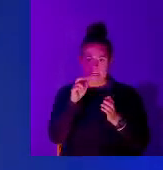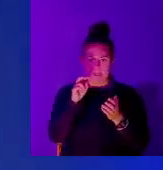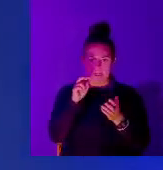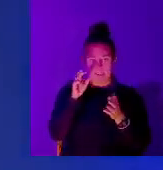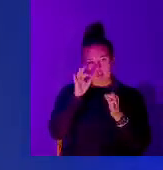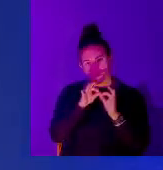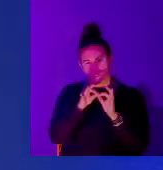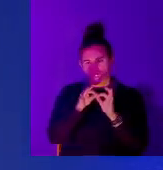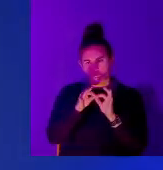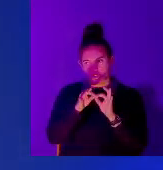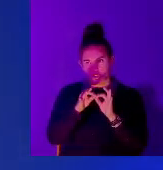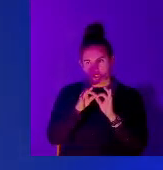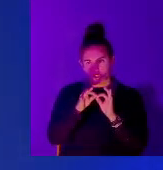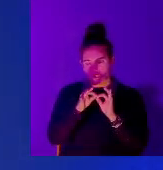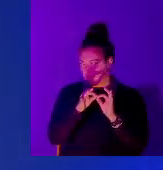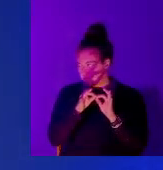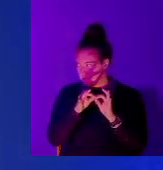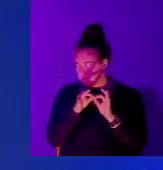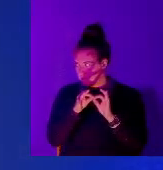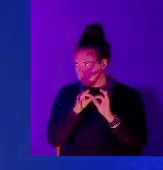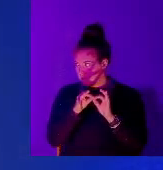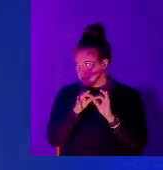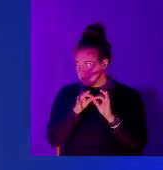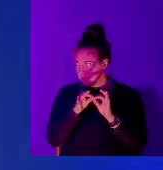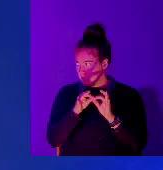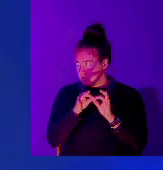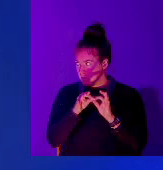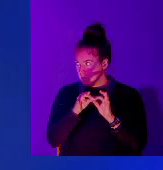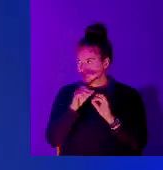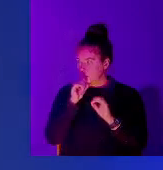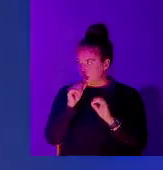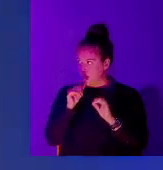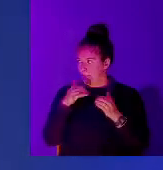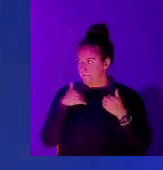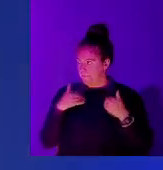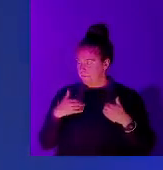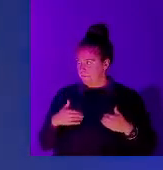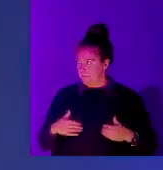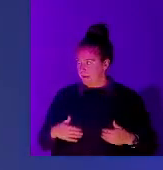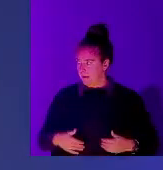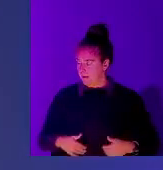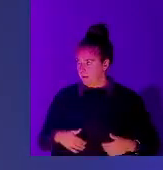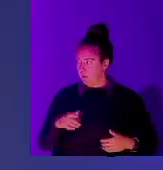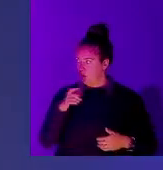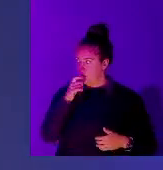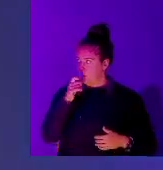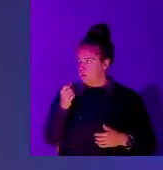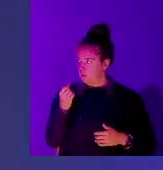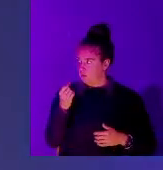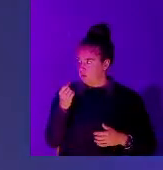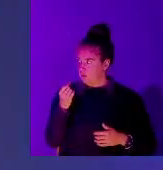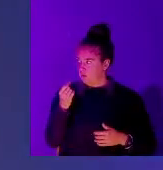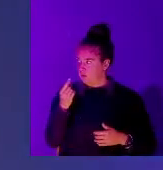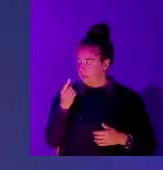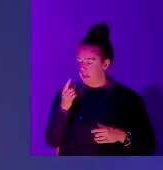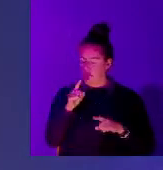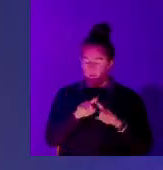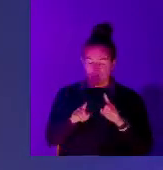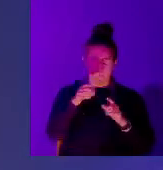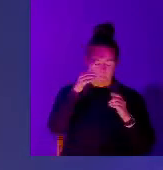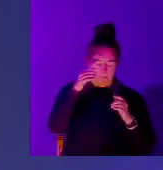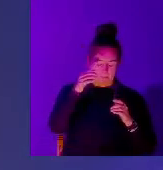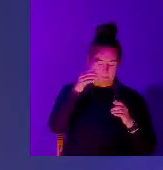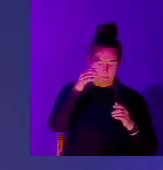the will of man, but holy men of God spake as they were moved by the Holy Spirit.